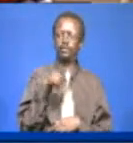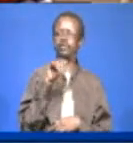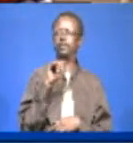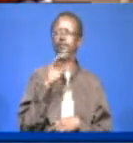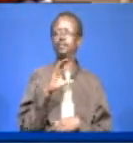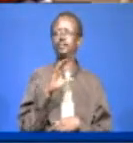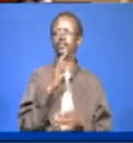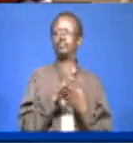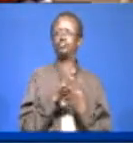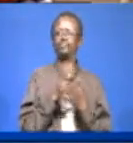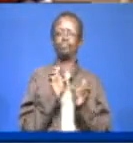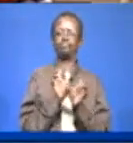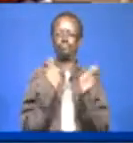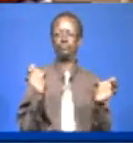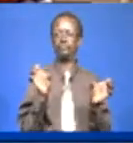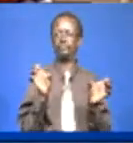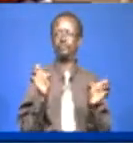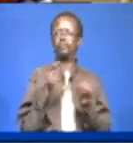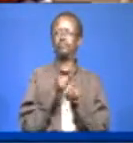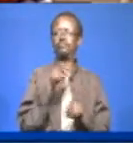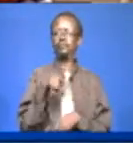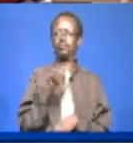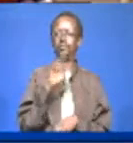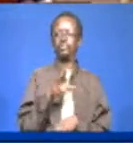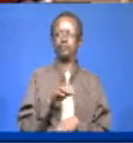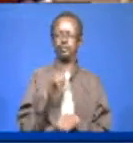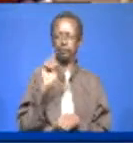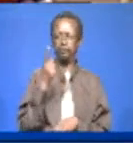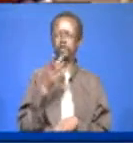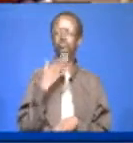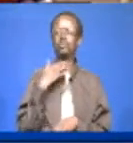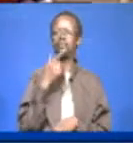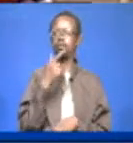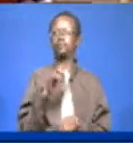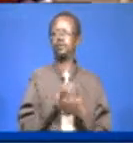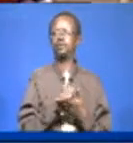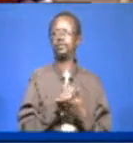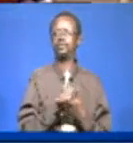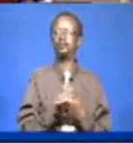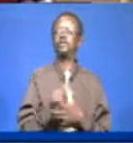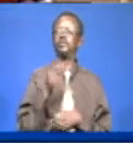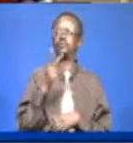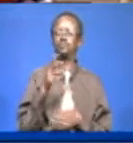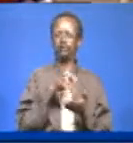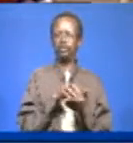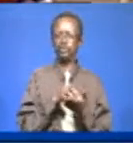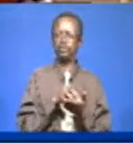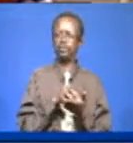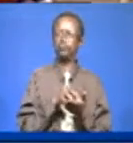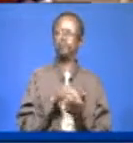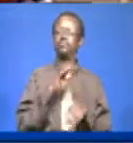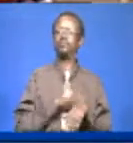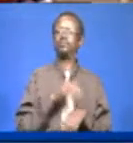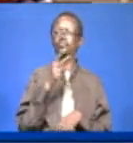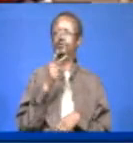PSC. First of all, let me highlight on the outcome of the two petitions, petition 31 and 27, and the